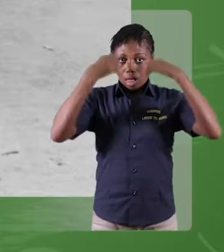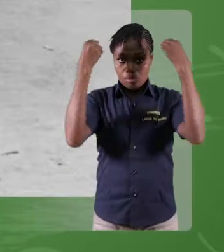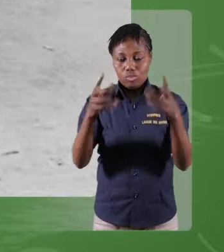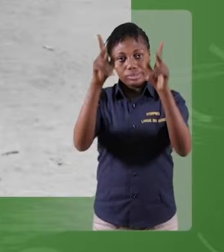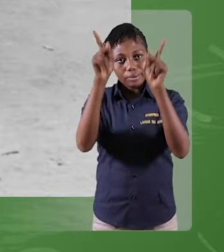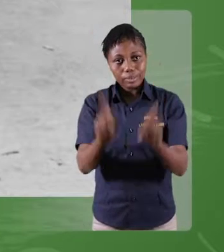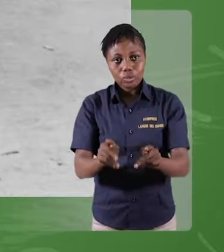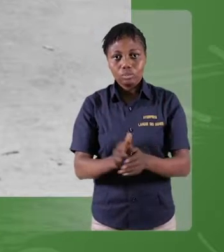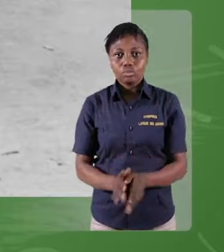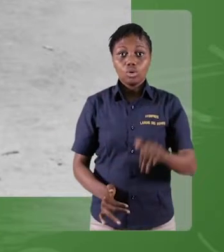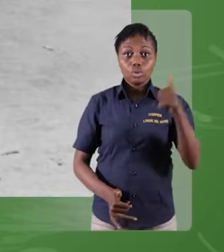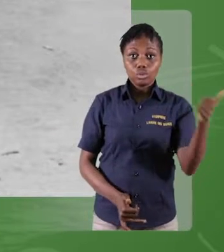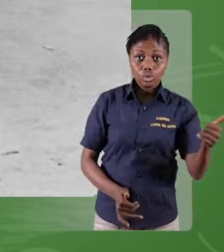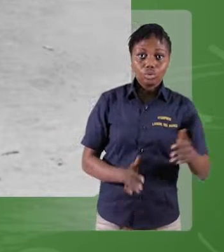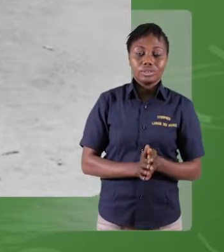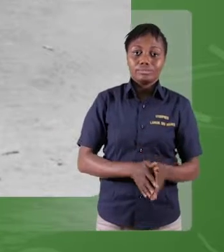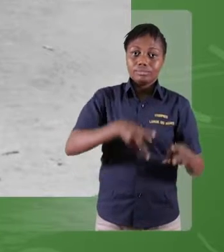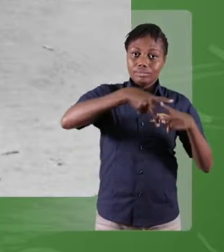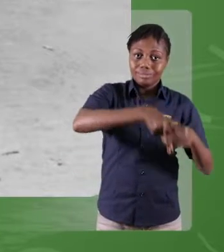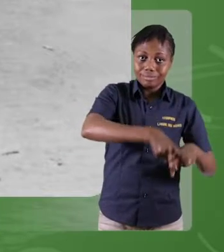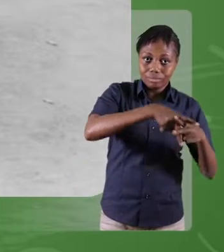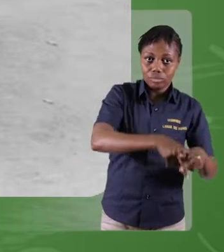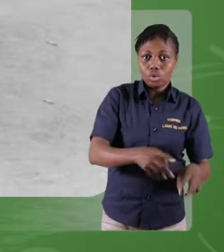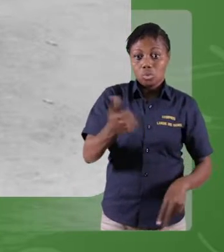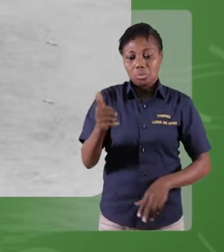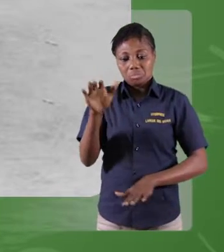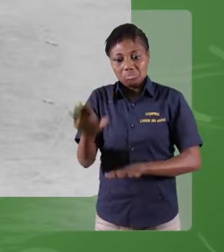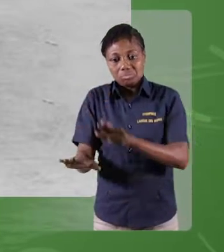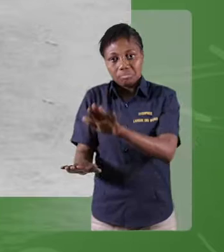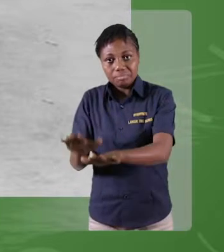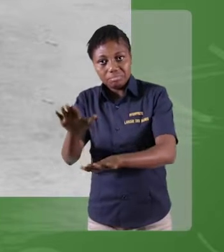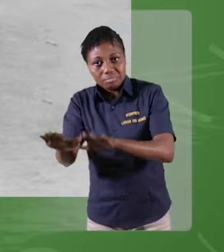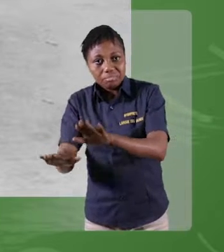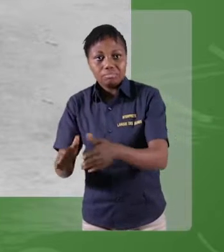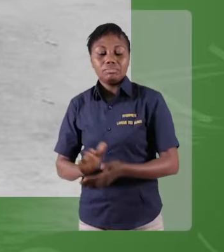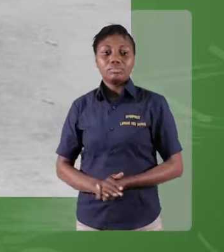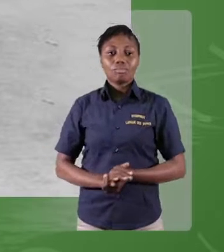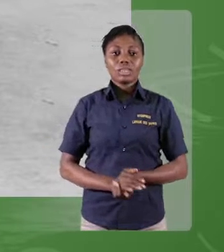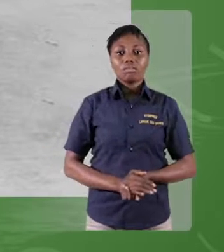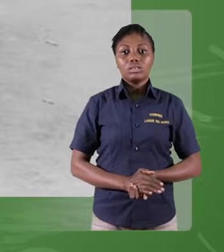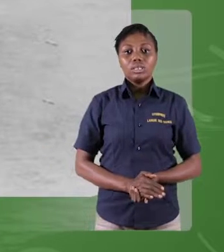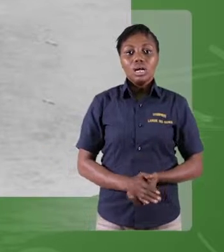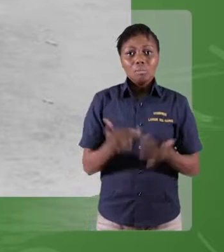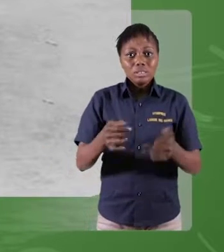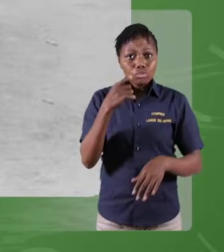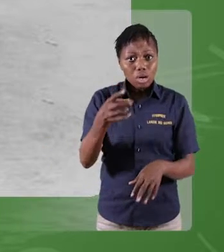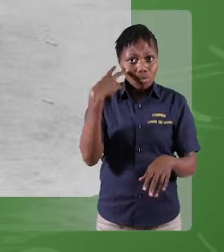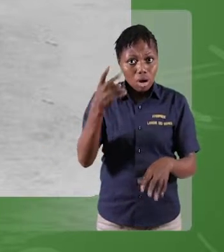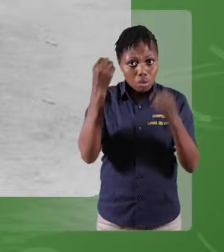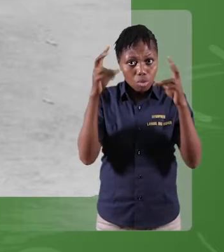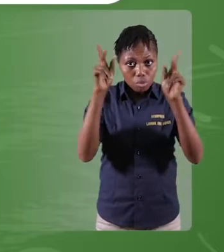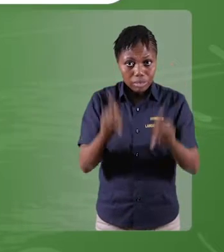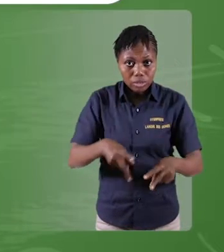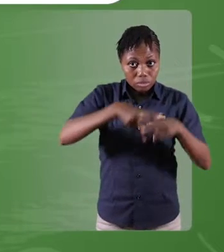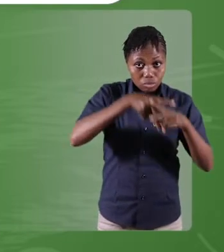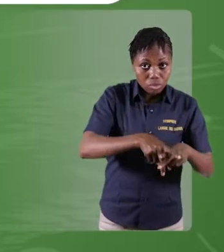riding bicycles and others are walking. Is it still usual to see people riding bicycles